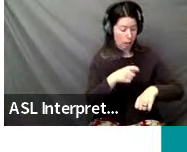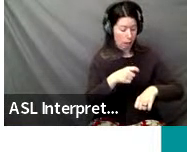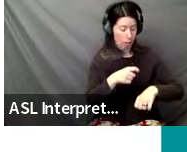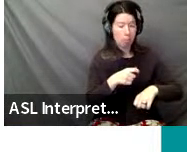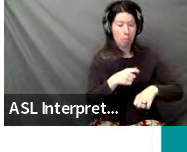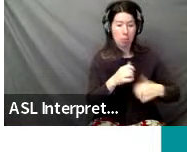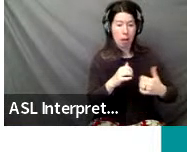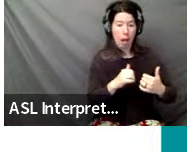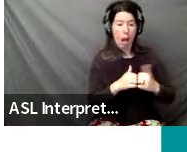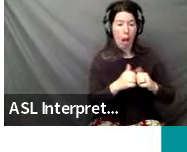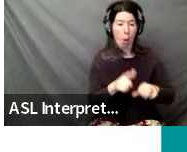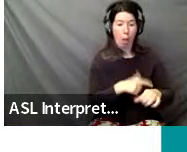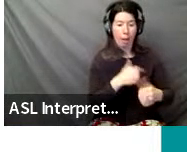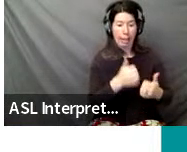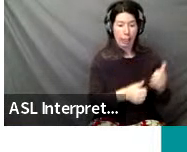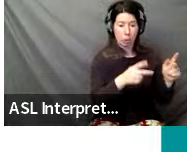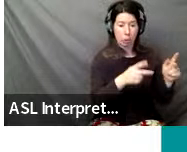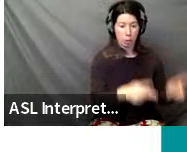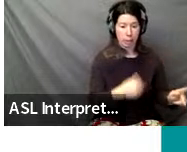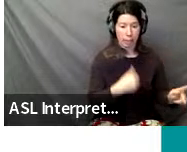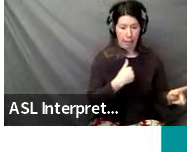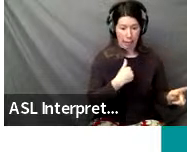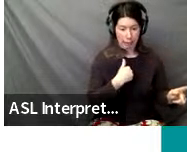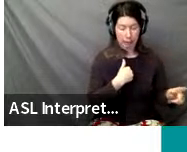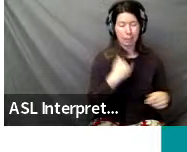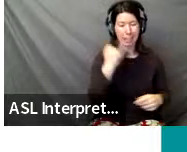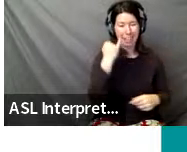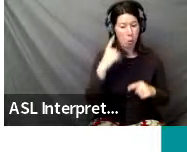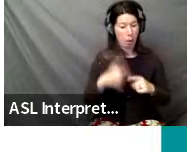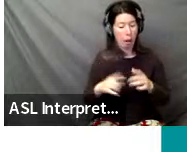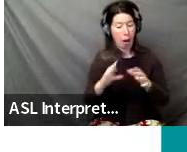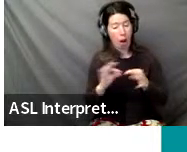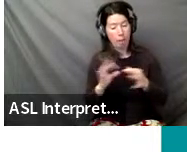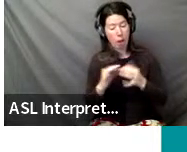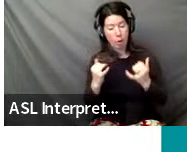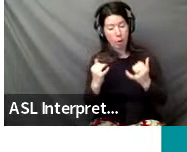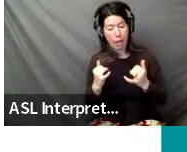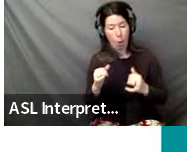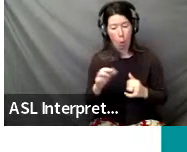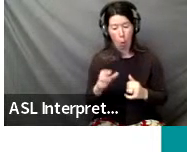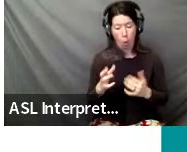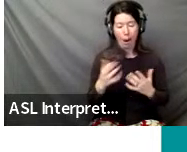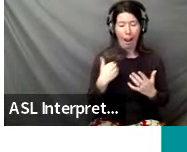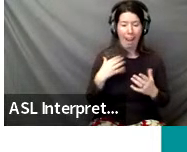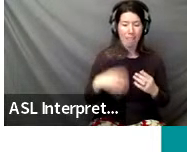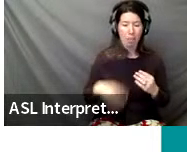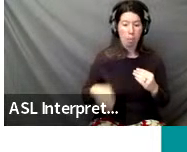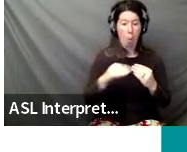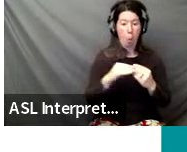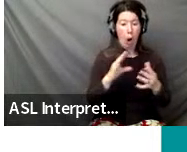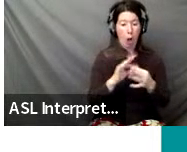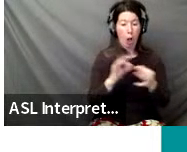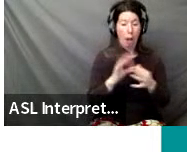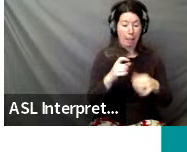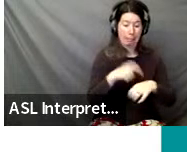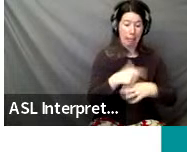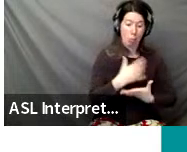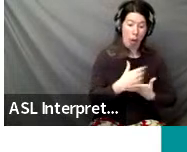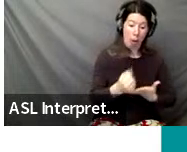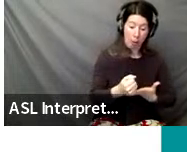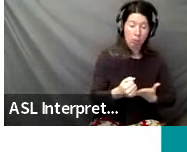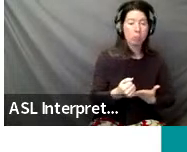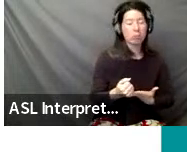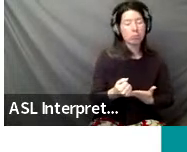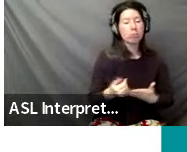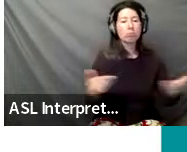speaker has. If you're unable to make comments or you have additional comments that you're not able to complete during the time in which we